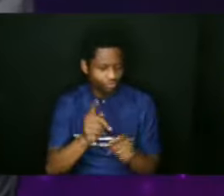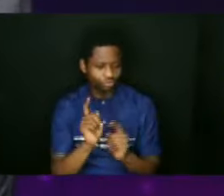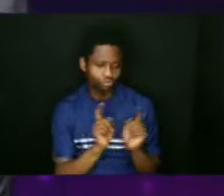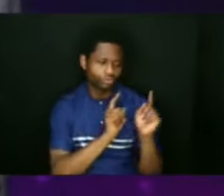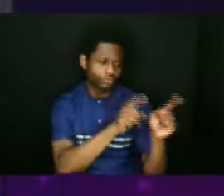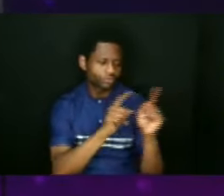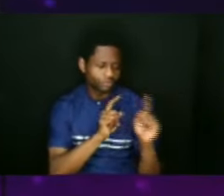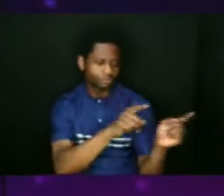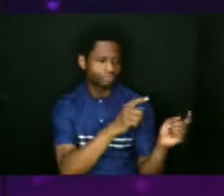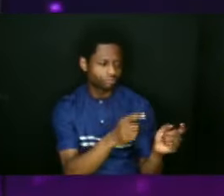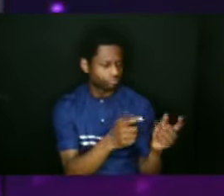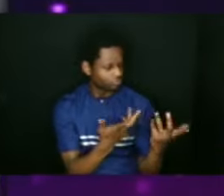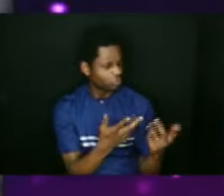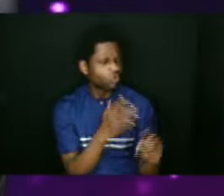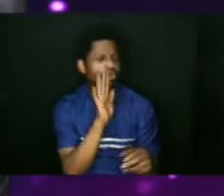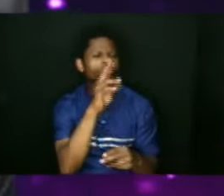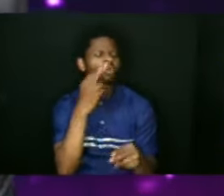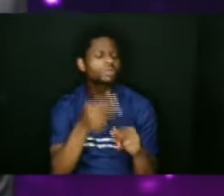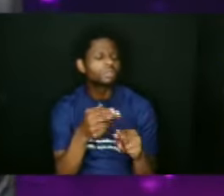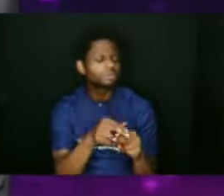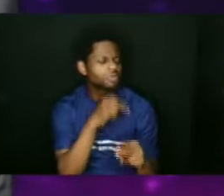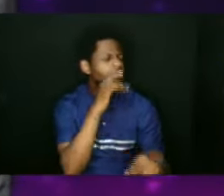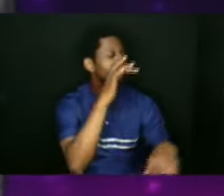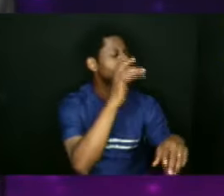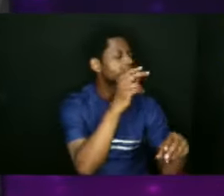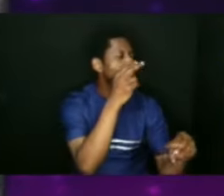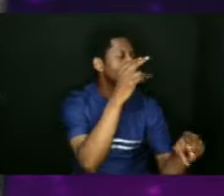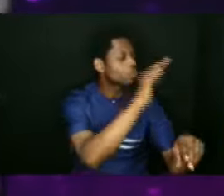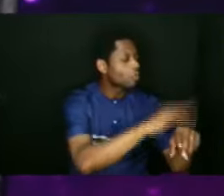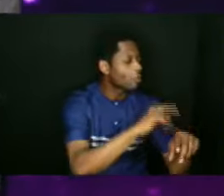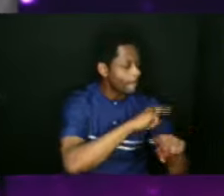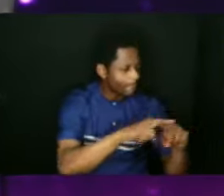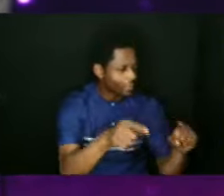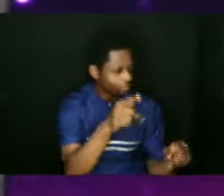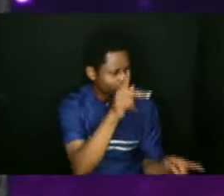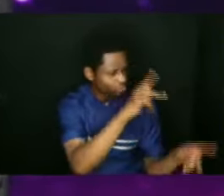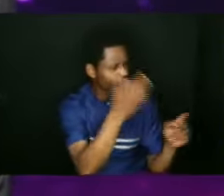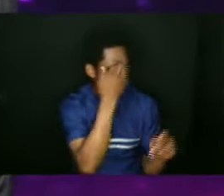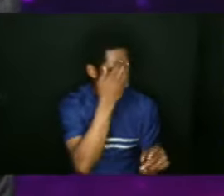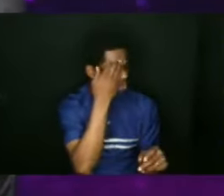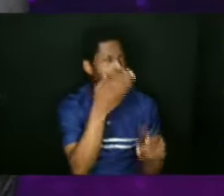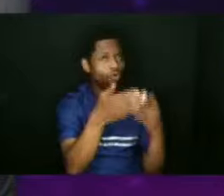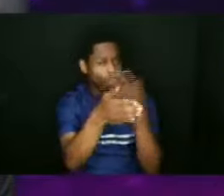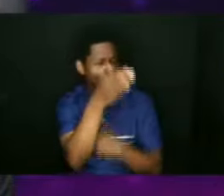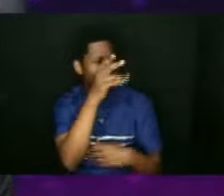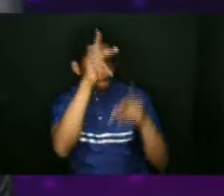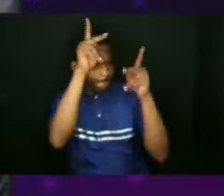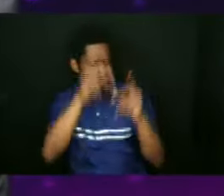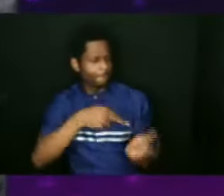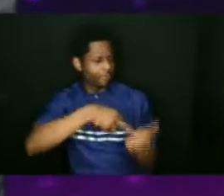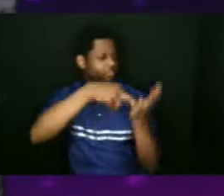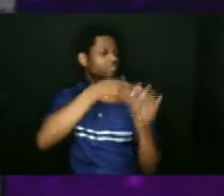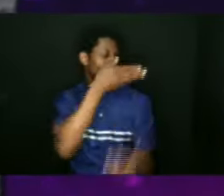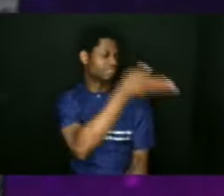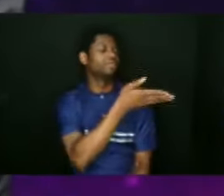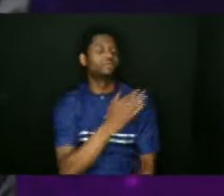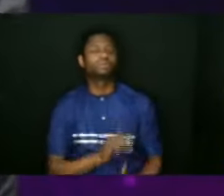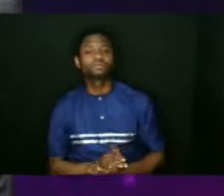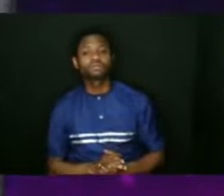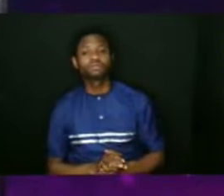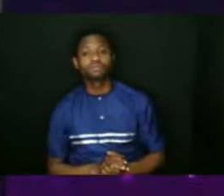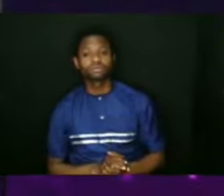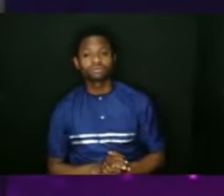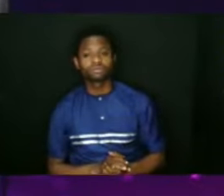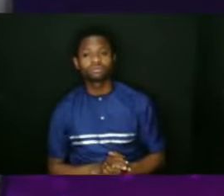will not mention your name, but they will know that the woman of God is around. They